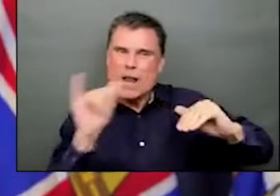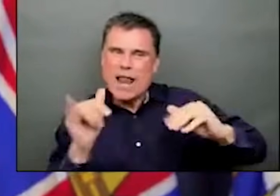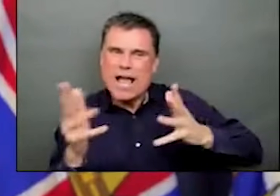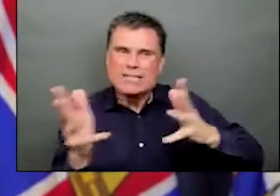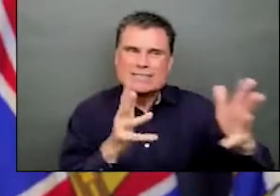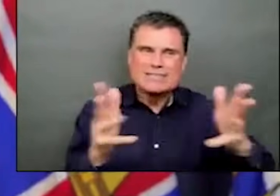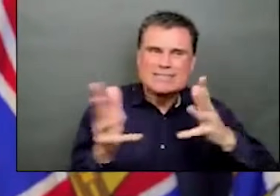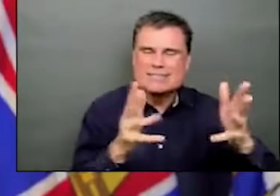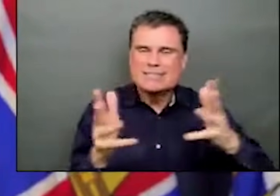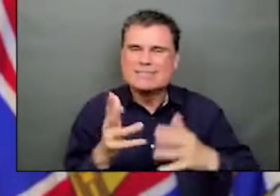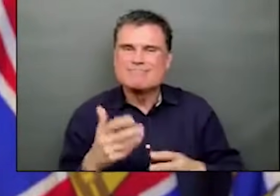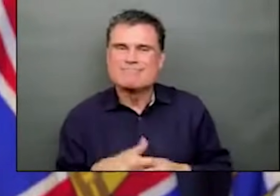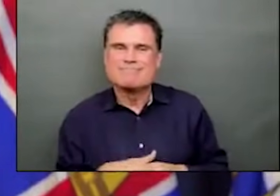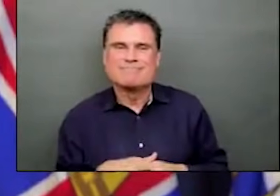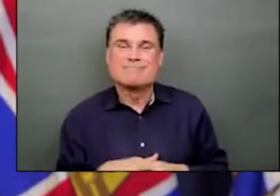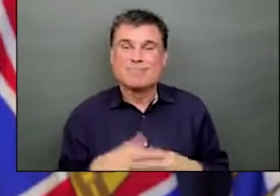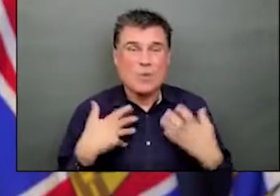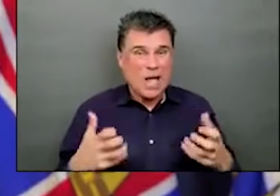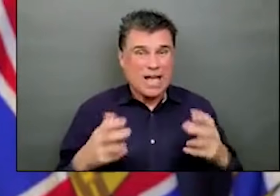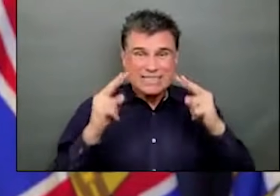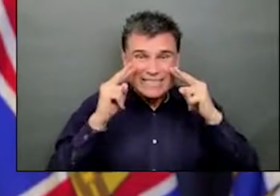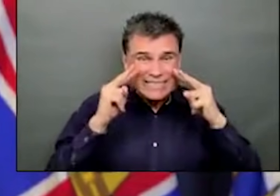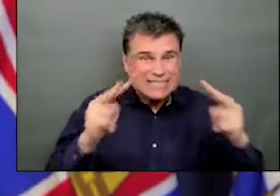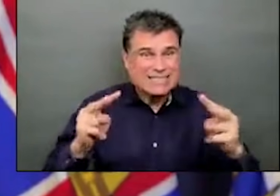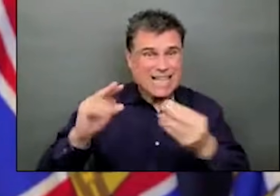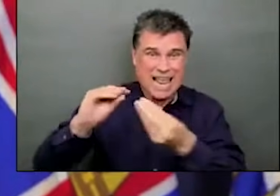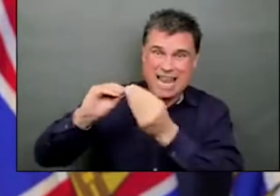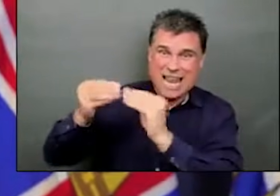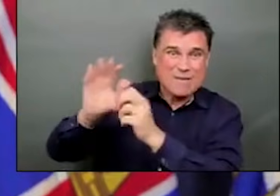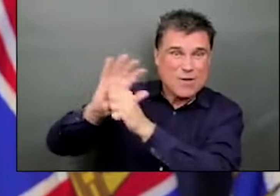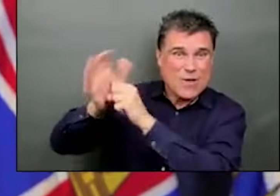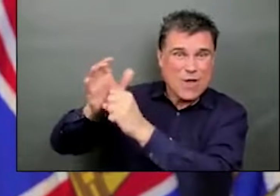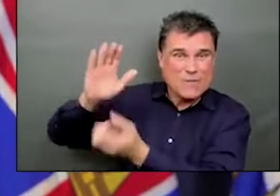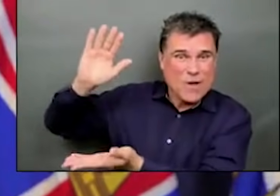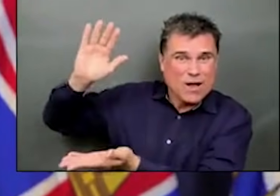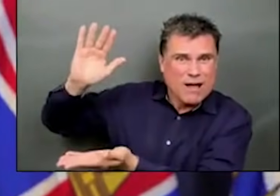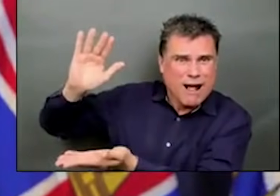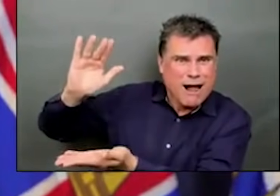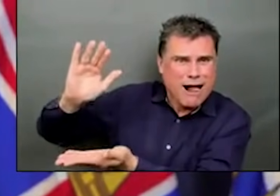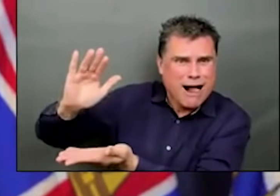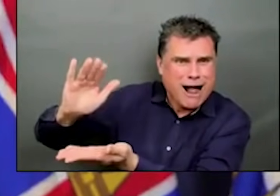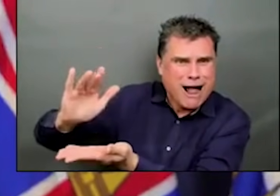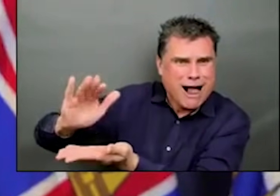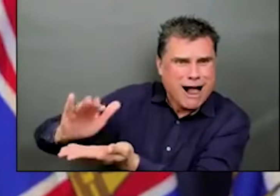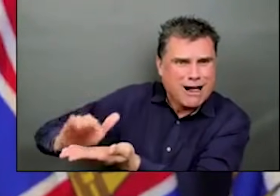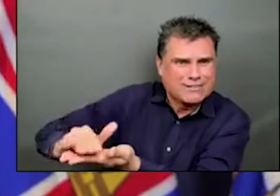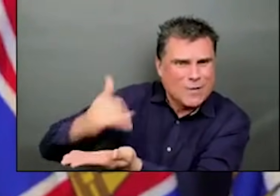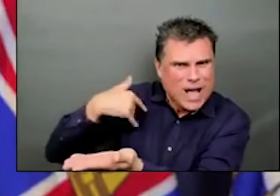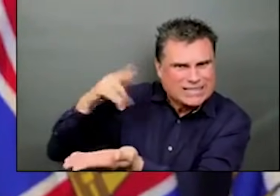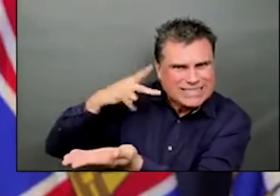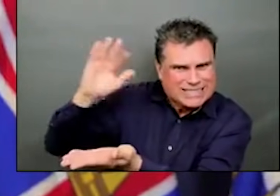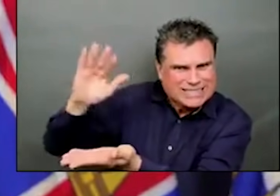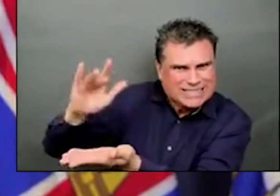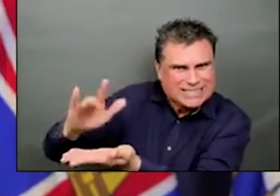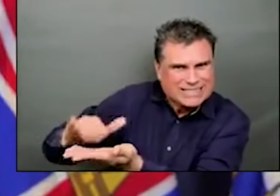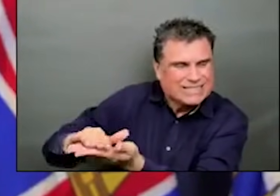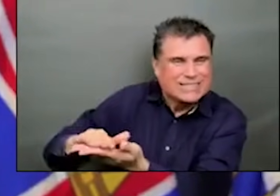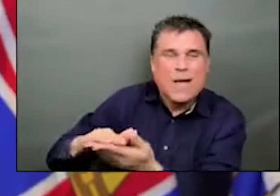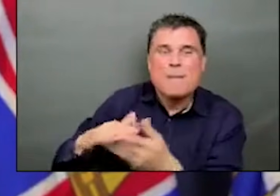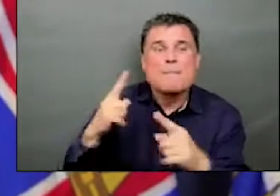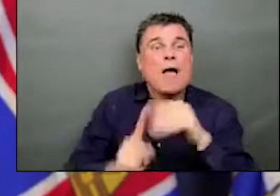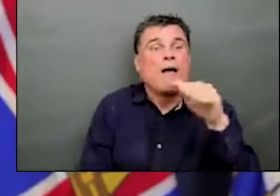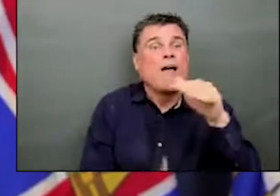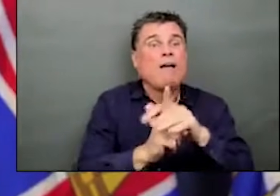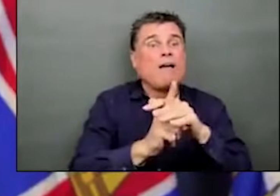that our transmission drops off, that we have no more clusters and outbreaks, and 3 weeks